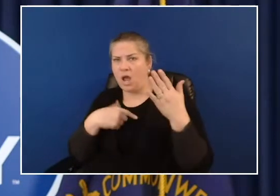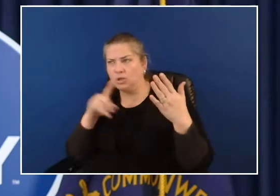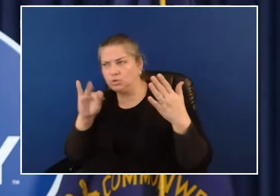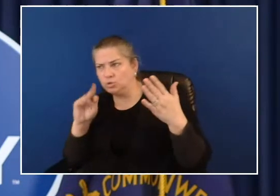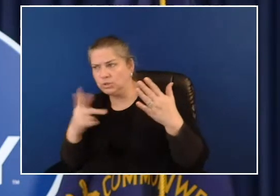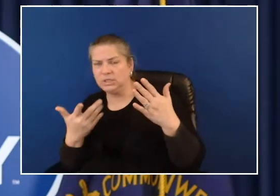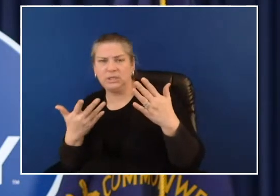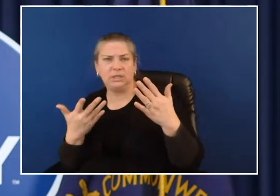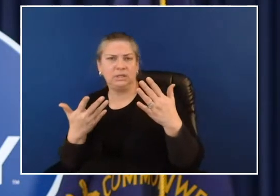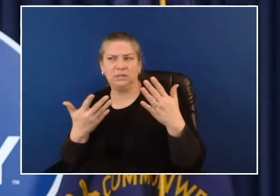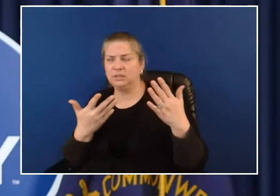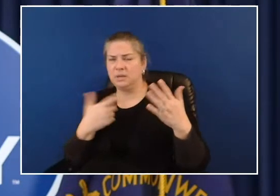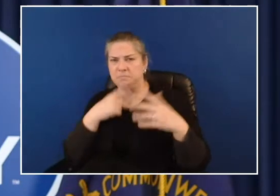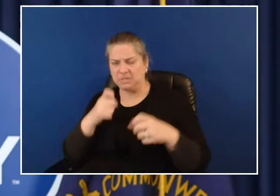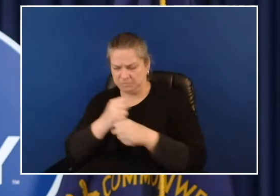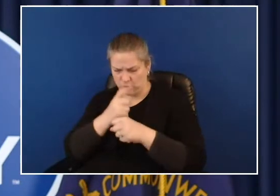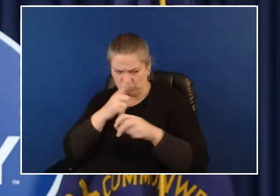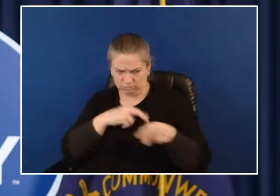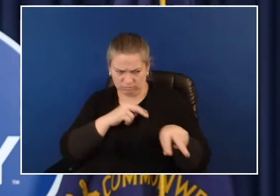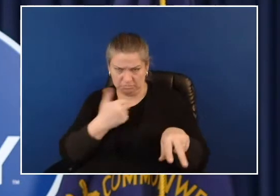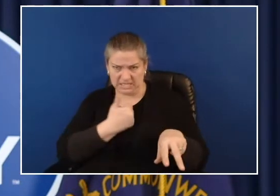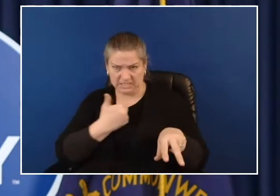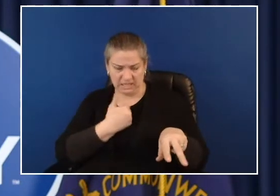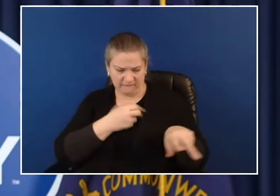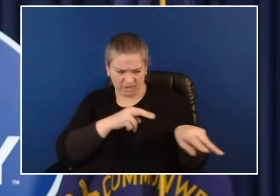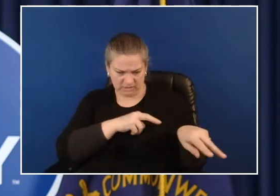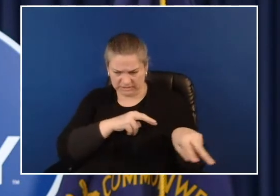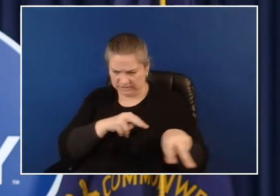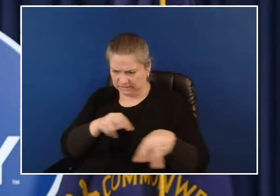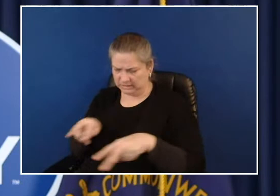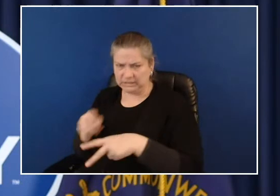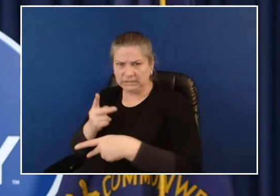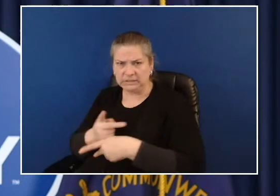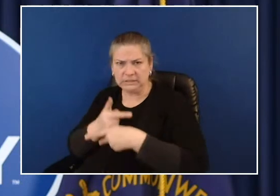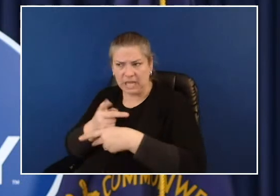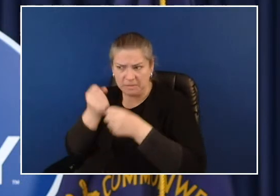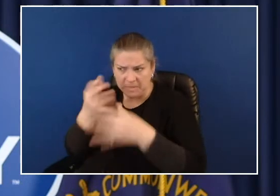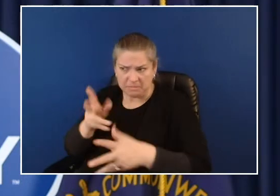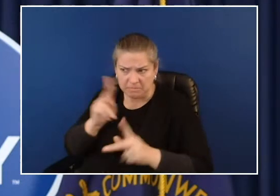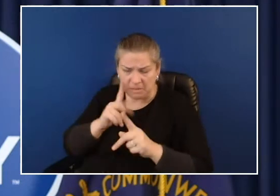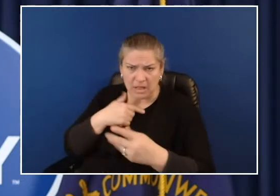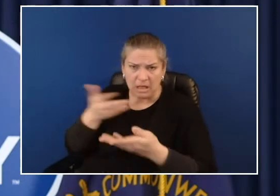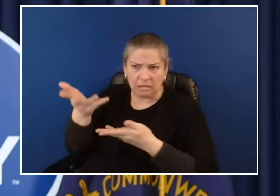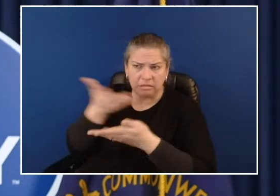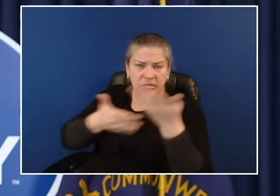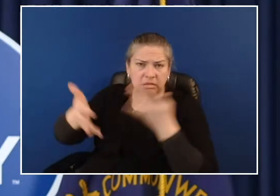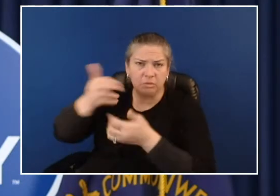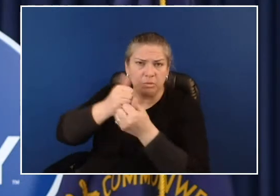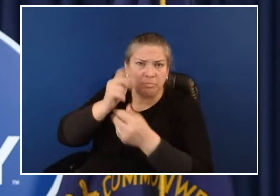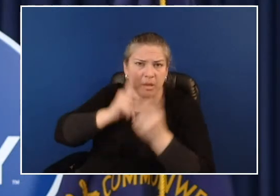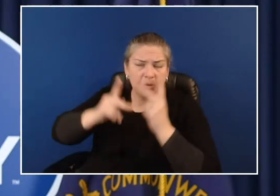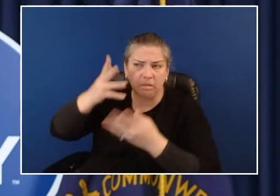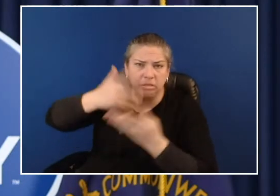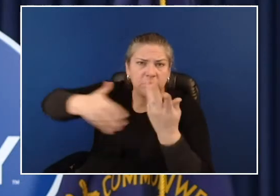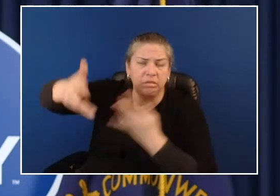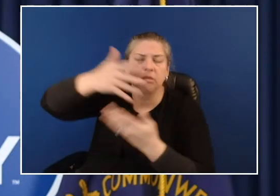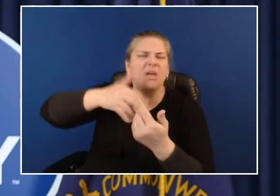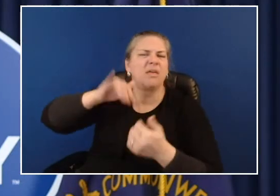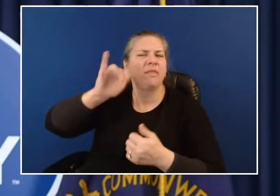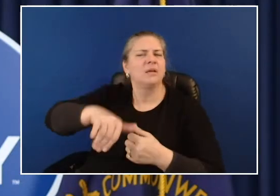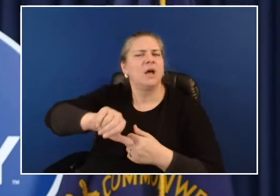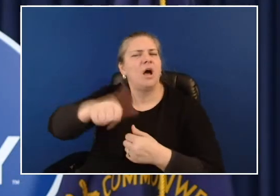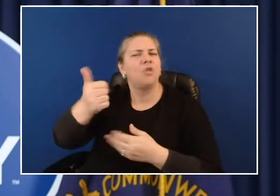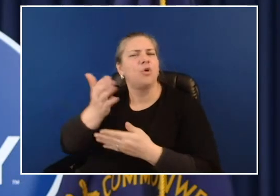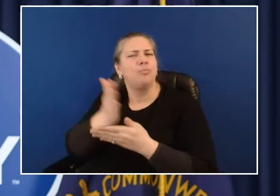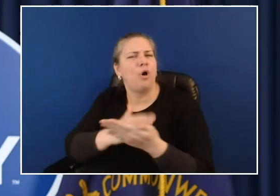different things with how many different people that are out there is yet another part of that decision-making